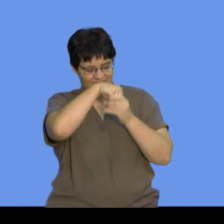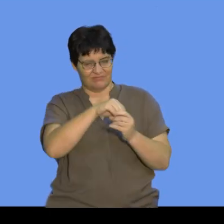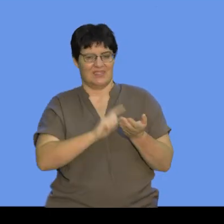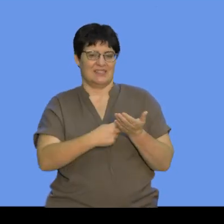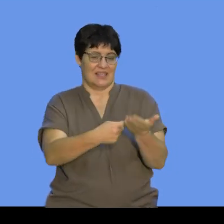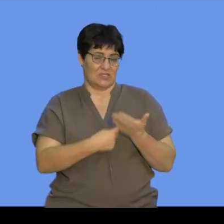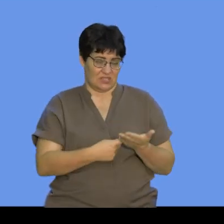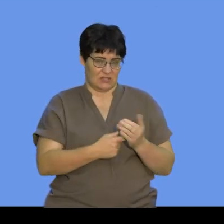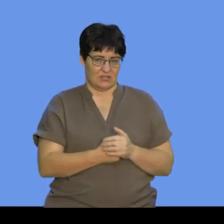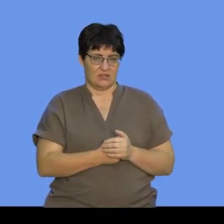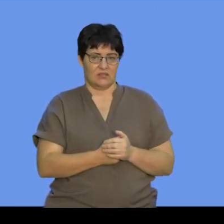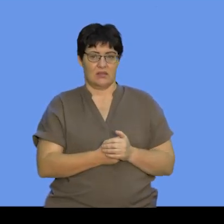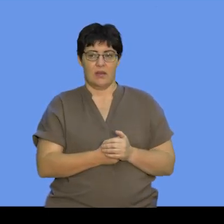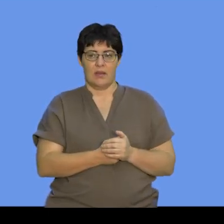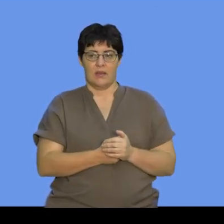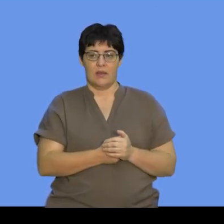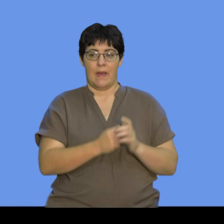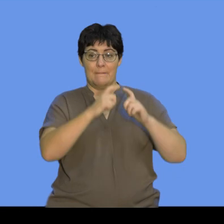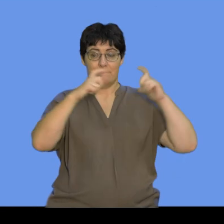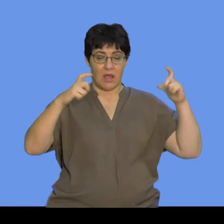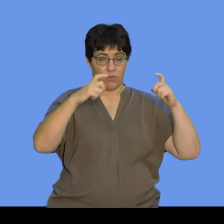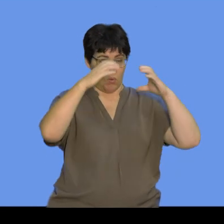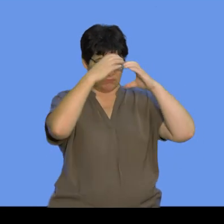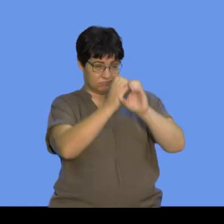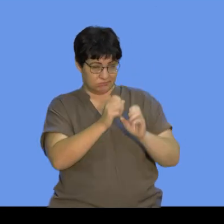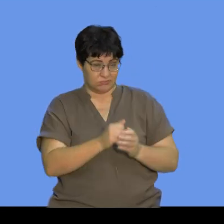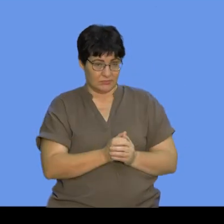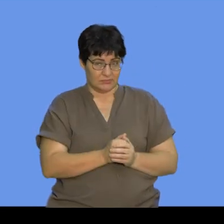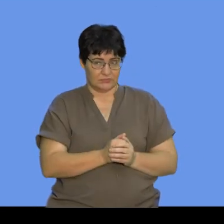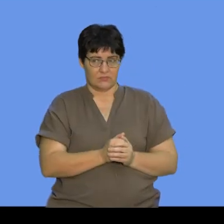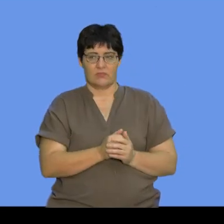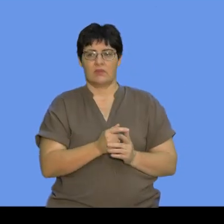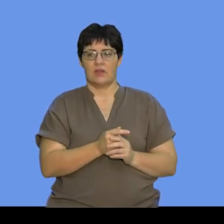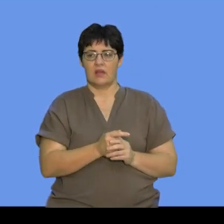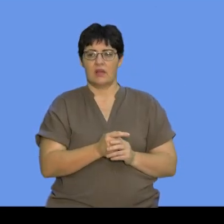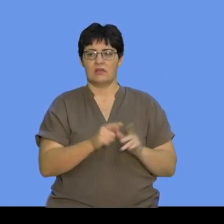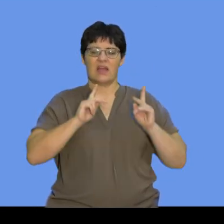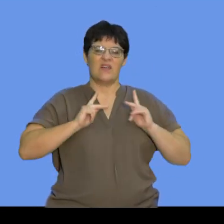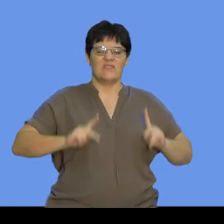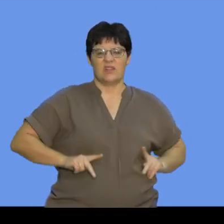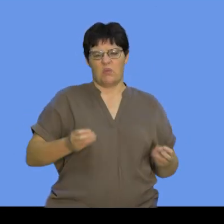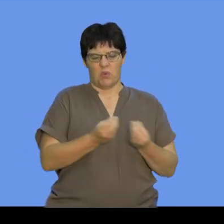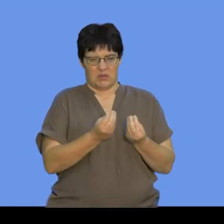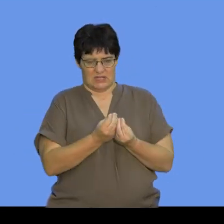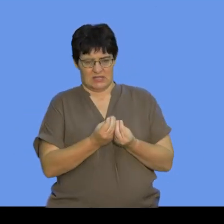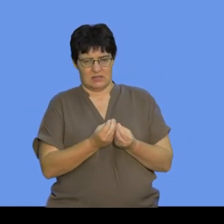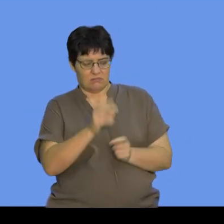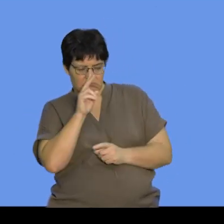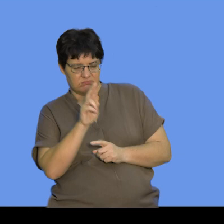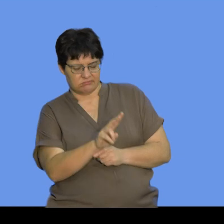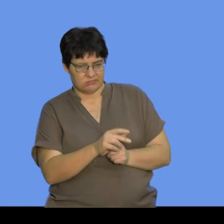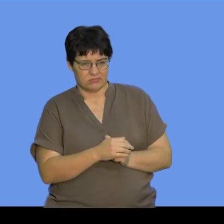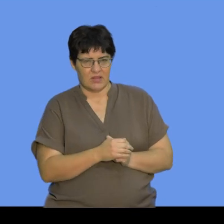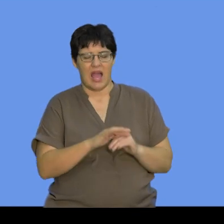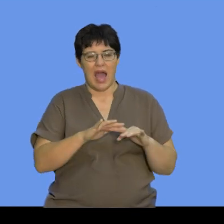discussion. Microscopic particles, which is usually the physical properties, which has to do with how